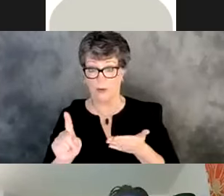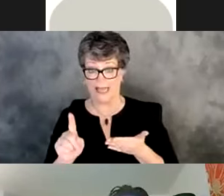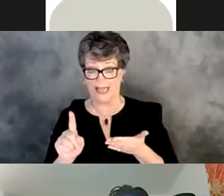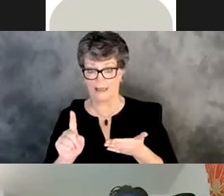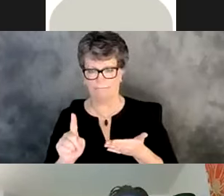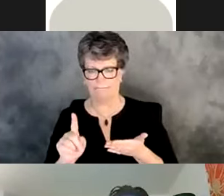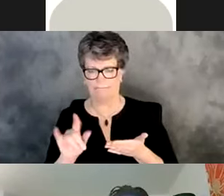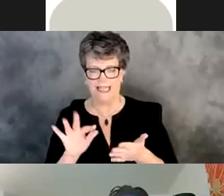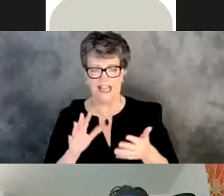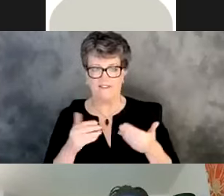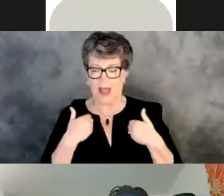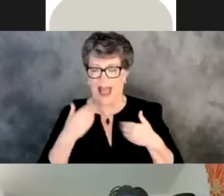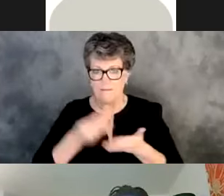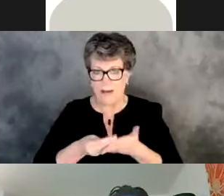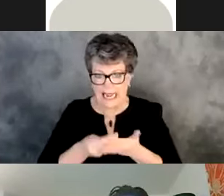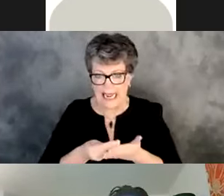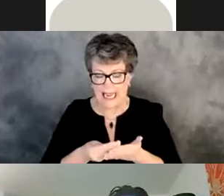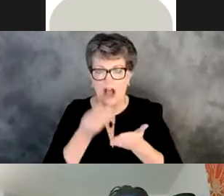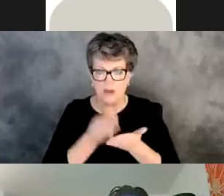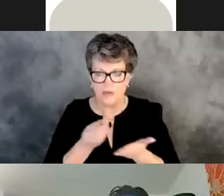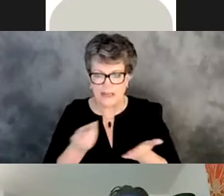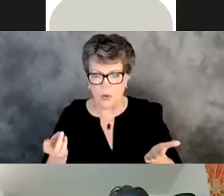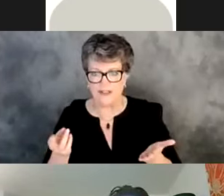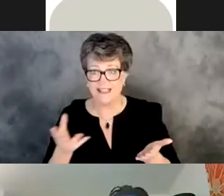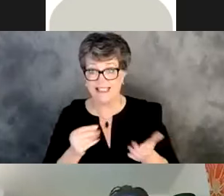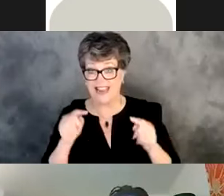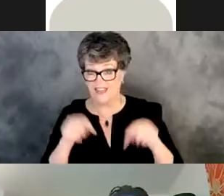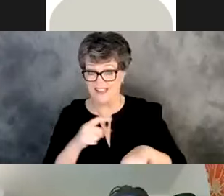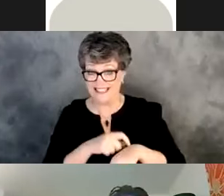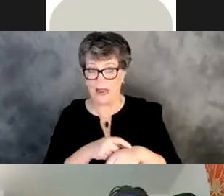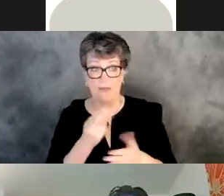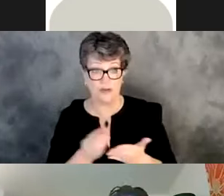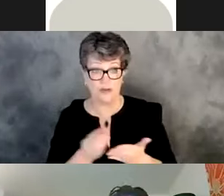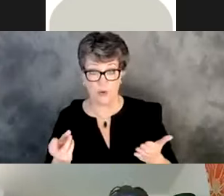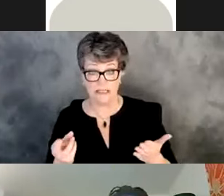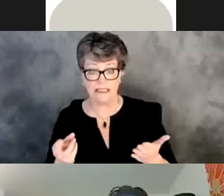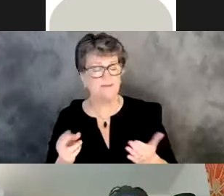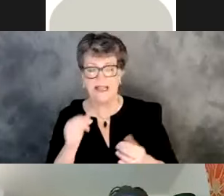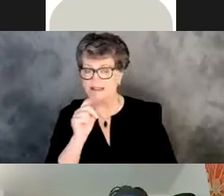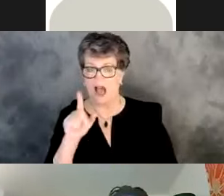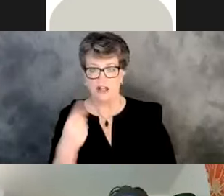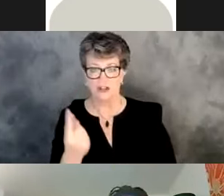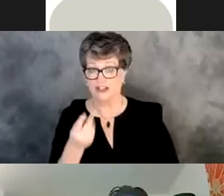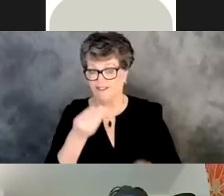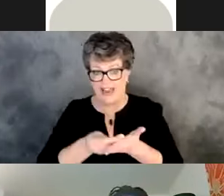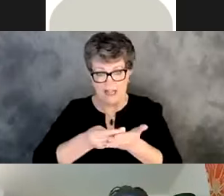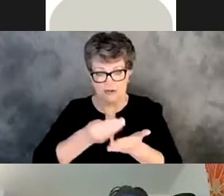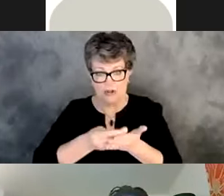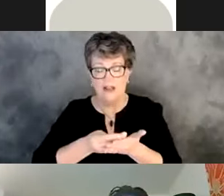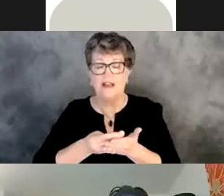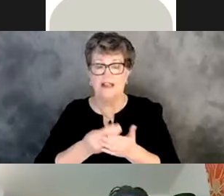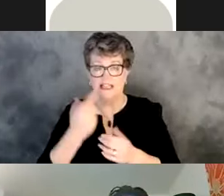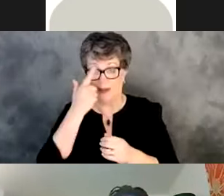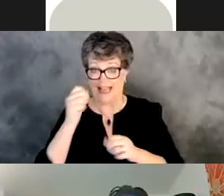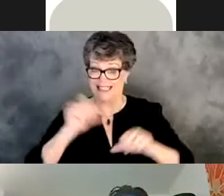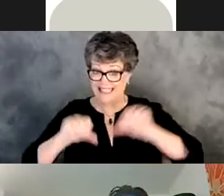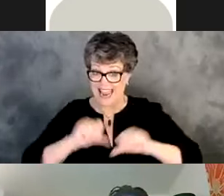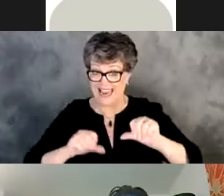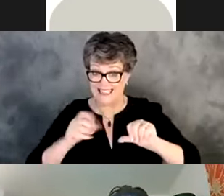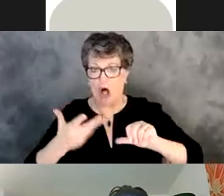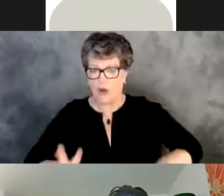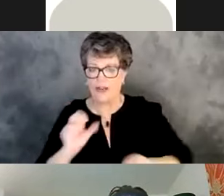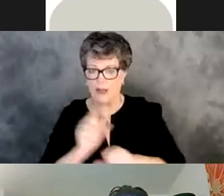you have money, the resources, in this case, the resources is not just financial, it's the fact that science has been working